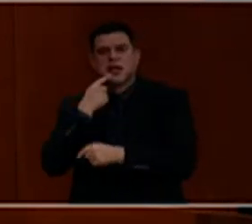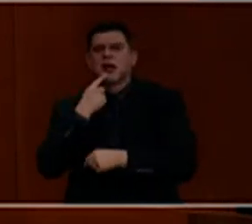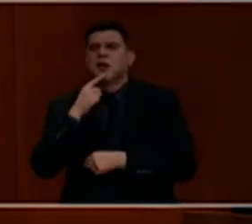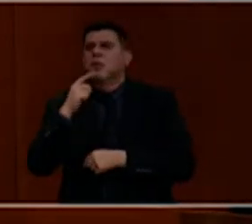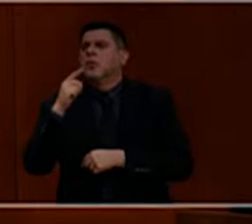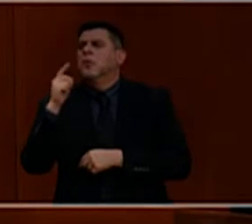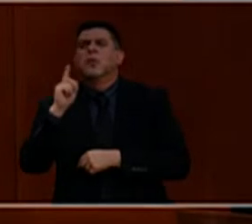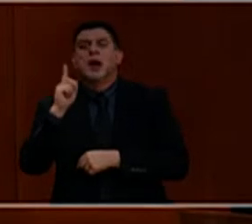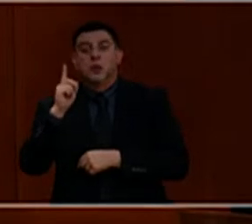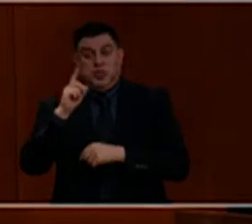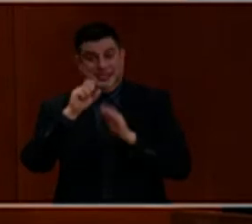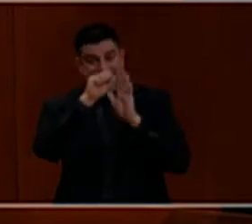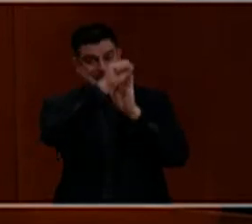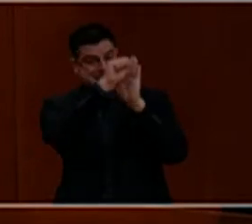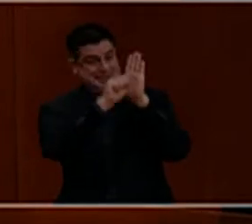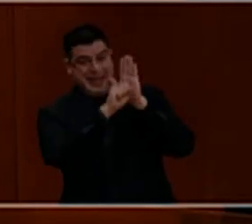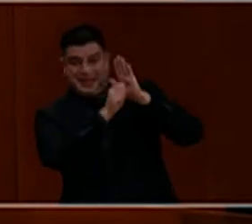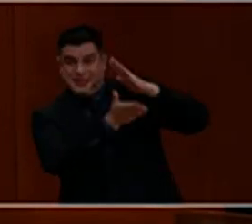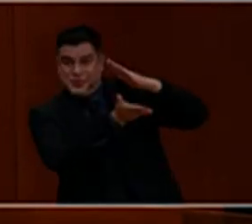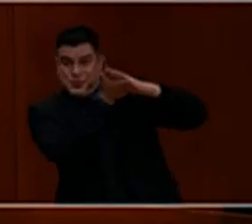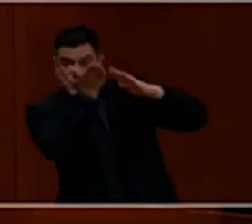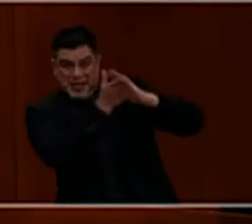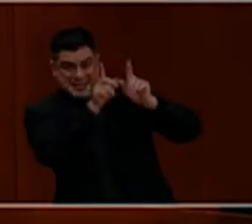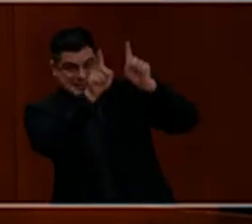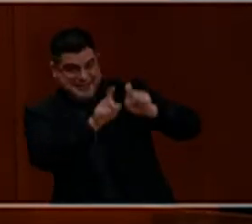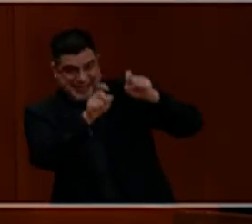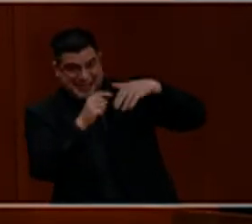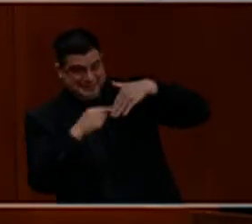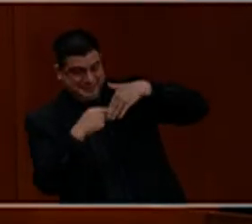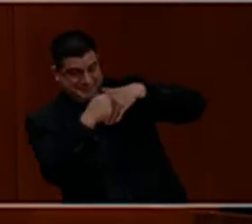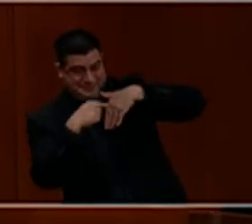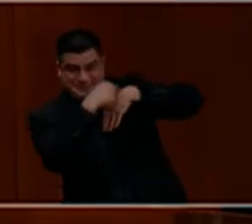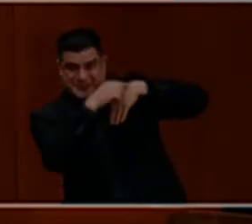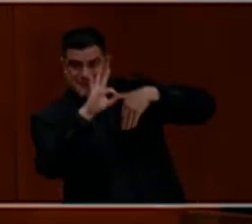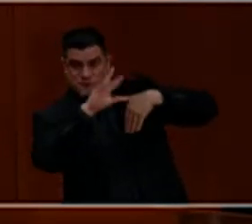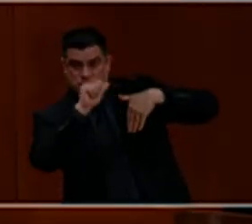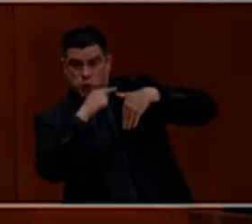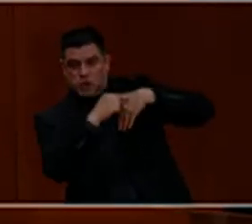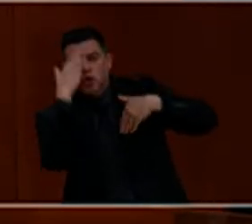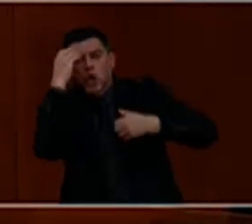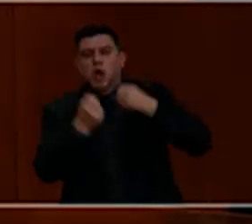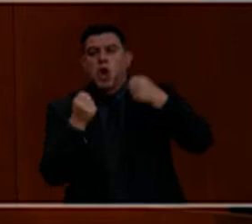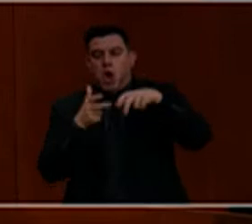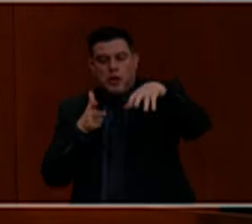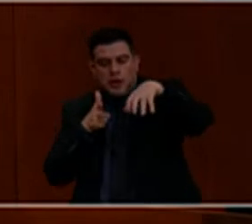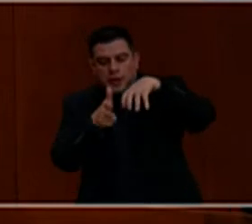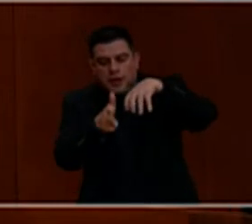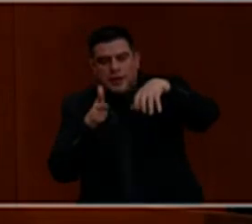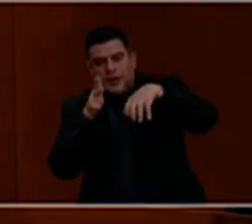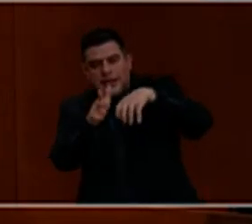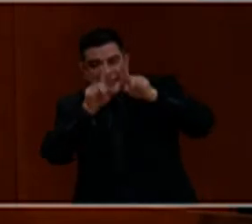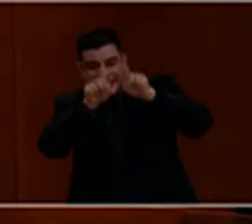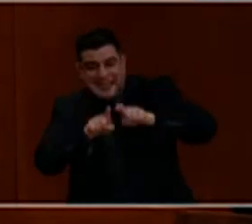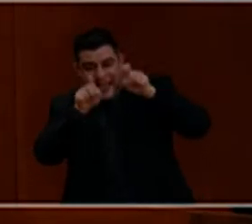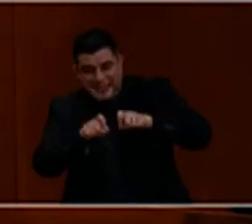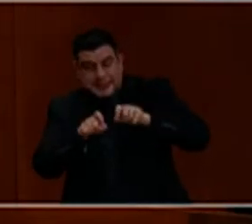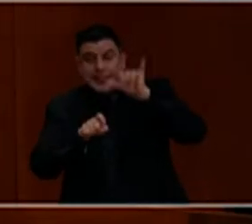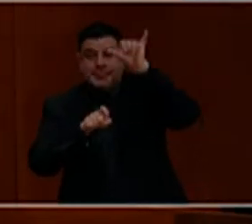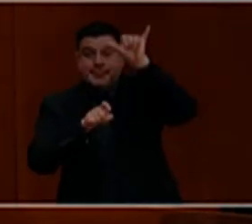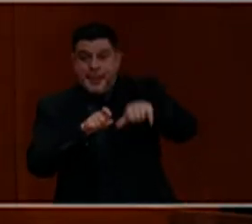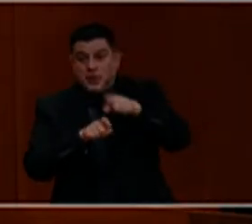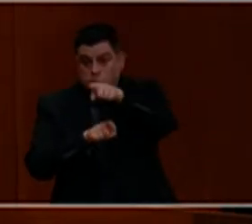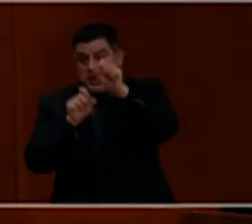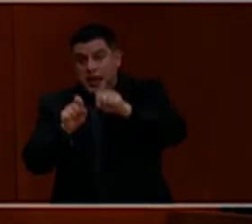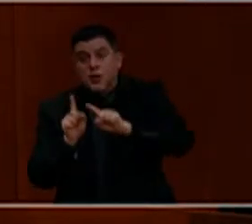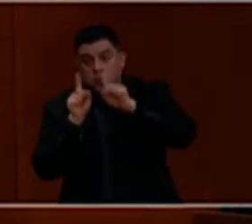where if you're somebody who, for example, I mean, we have people that work at nursing homes and long-term